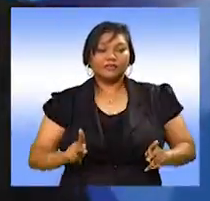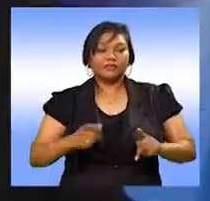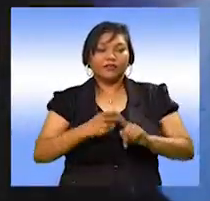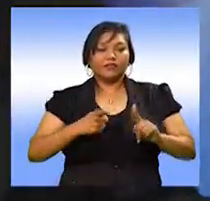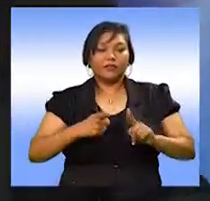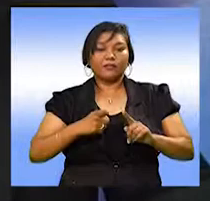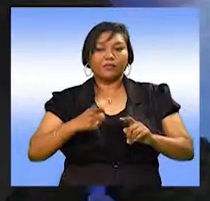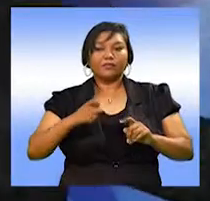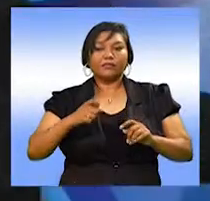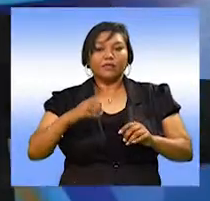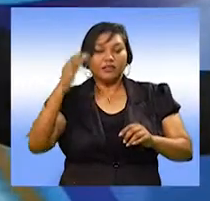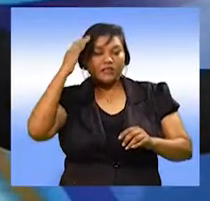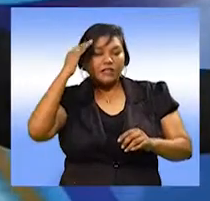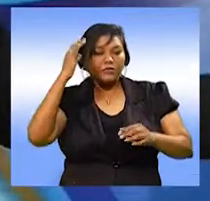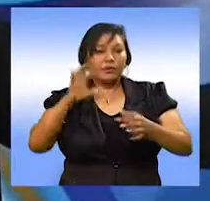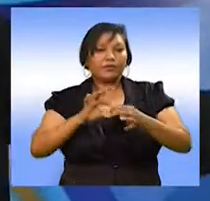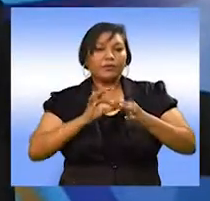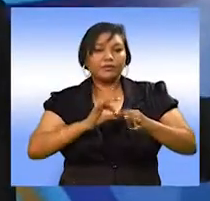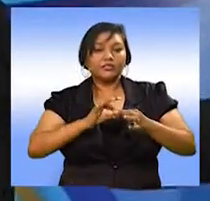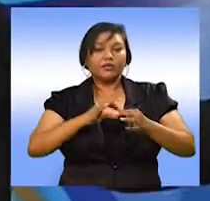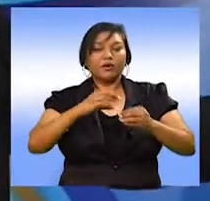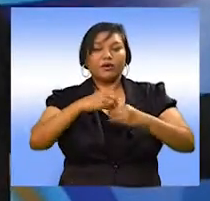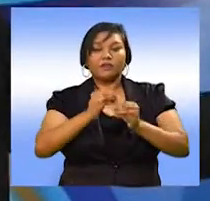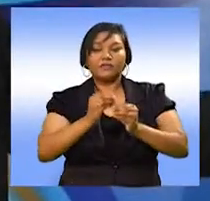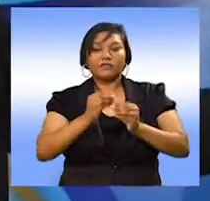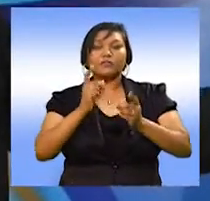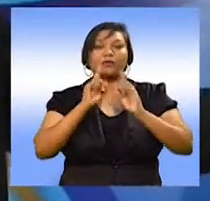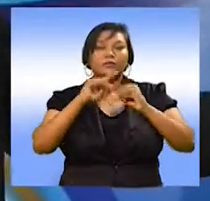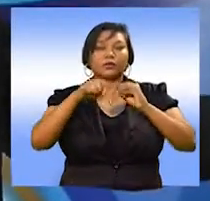office, highlighted the major aspects of copyright.